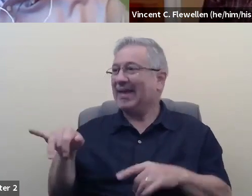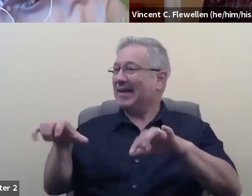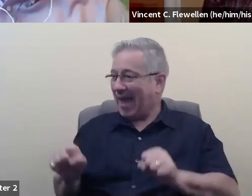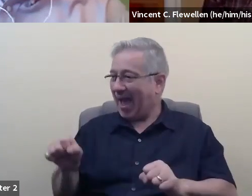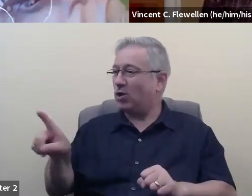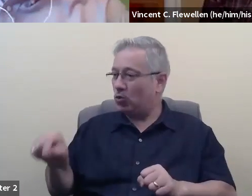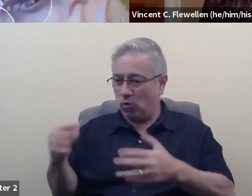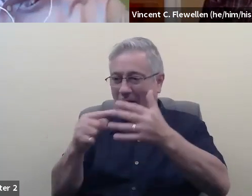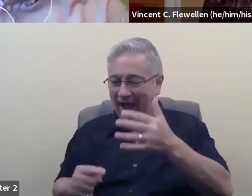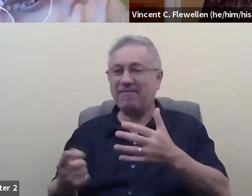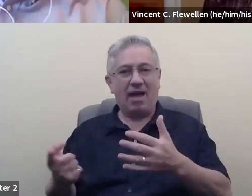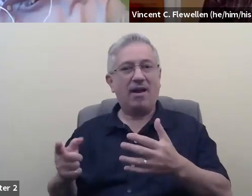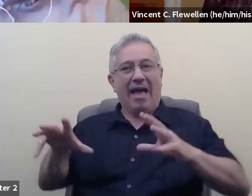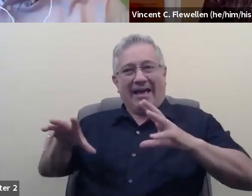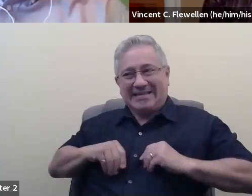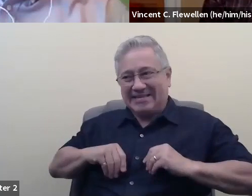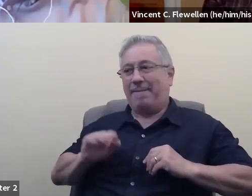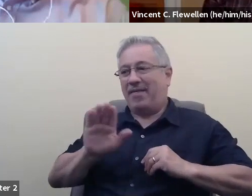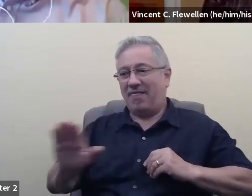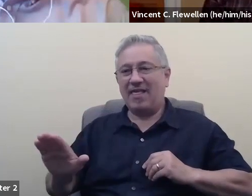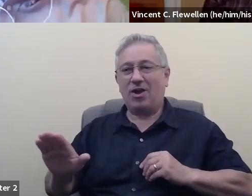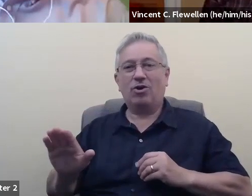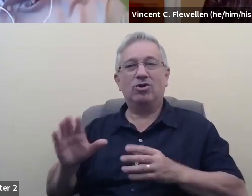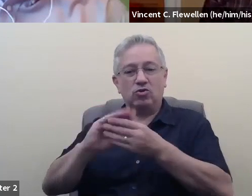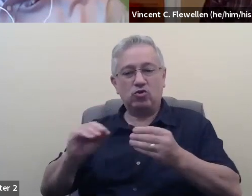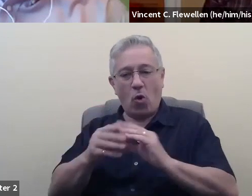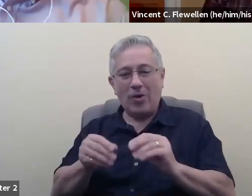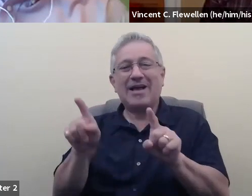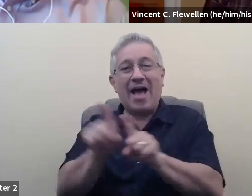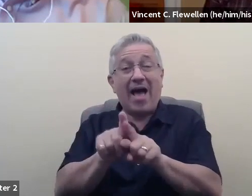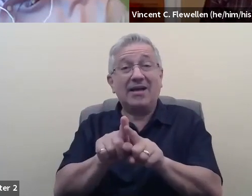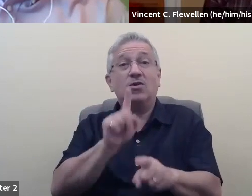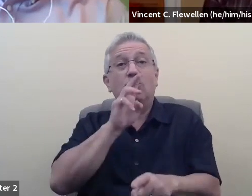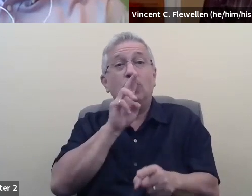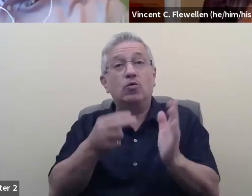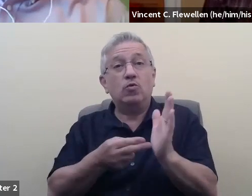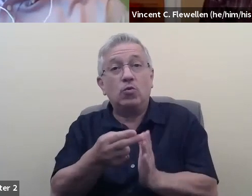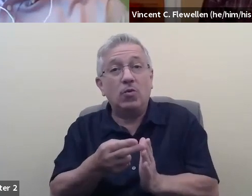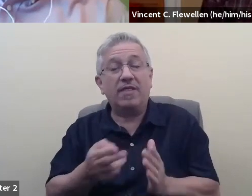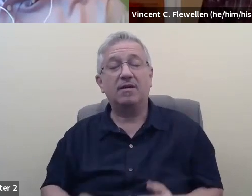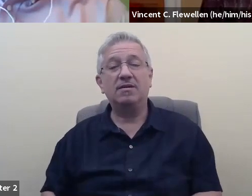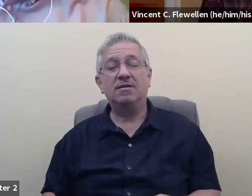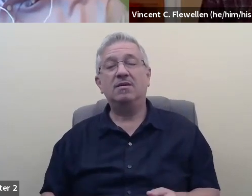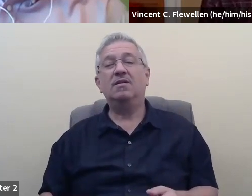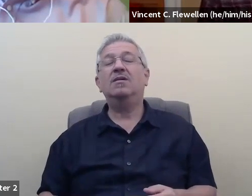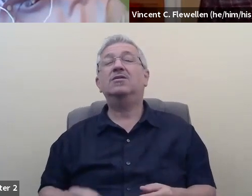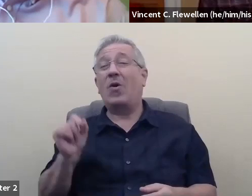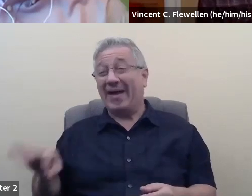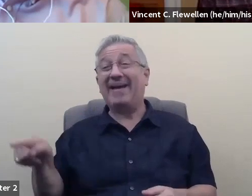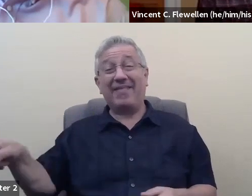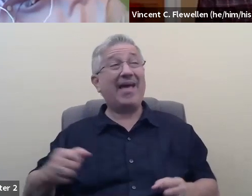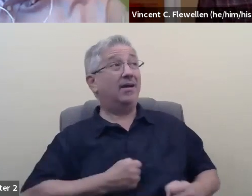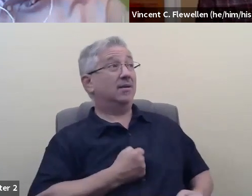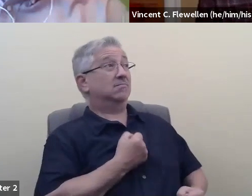otherwise, your colleagues of color or those who are marginalized and other identities are going to come forward and you're going to dismiss it. They're not coming